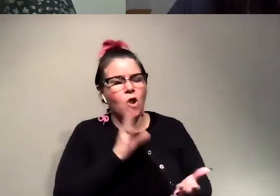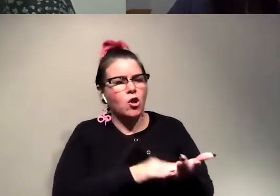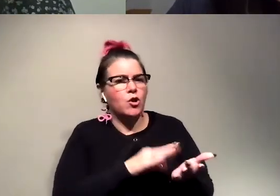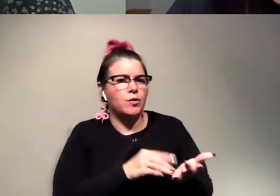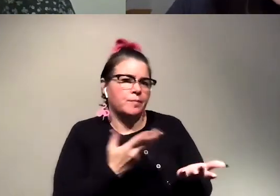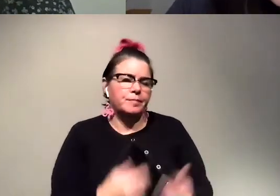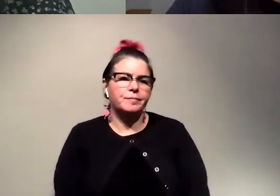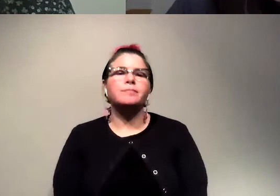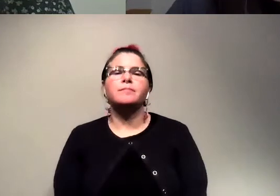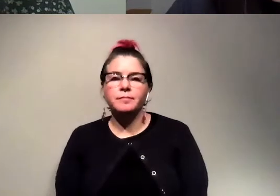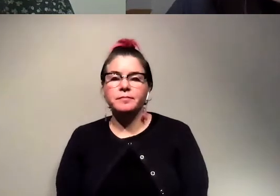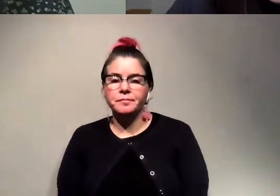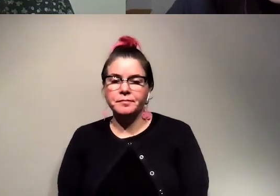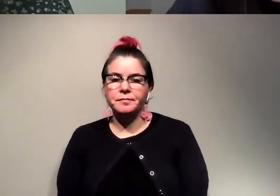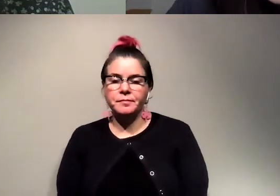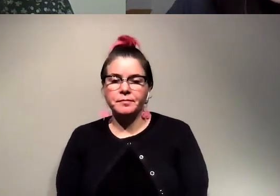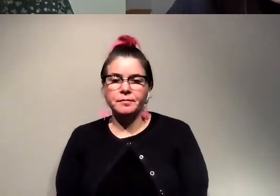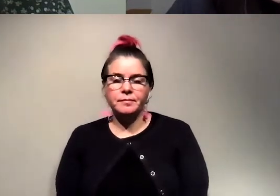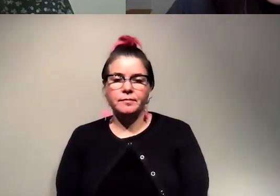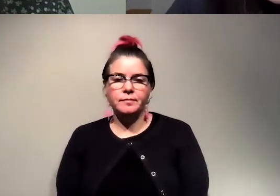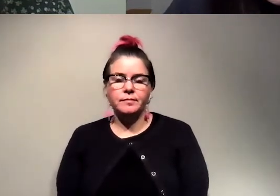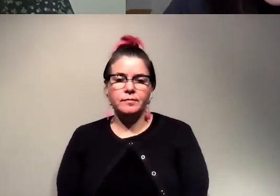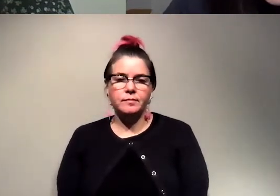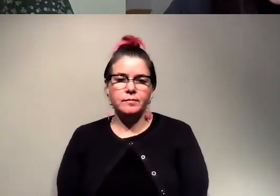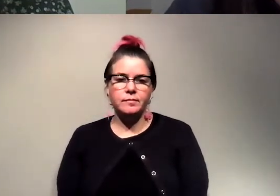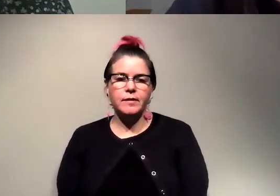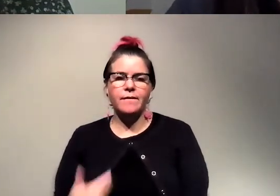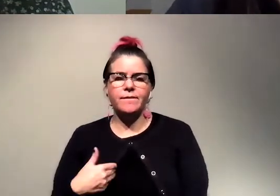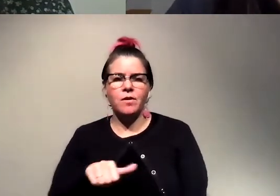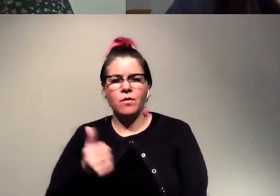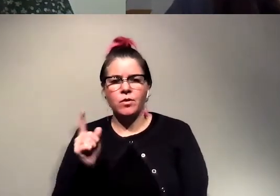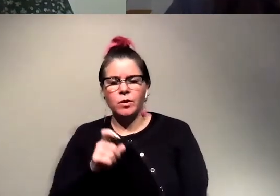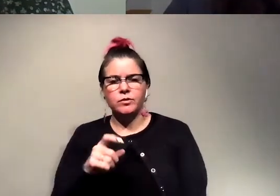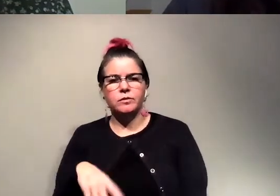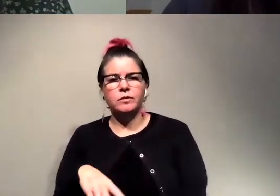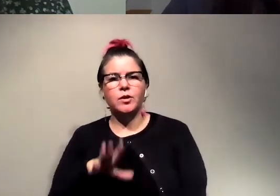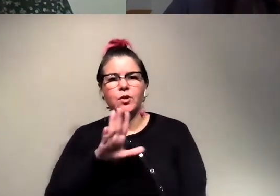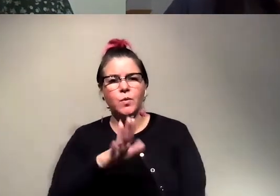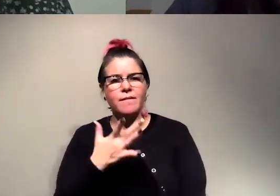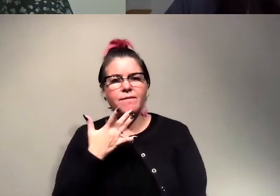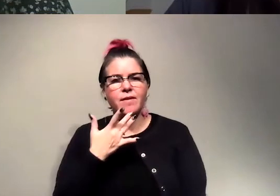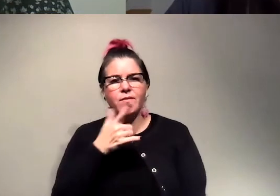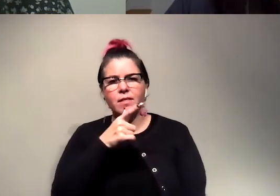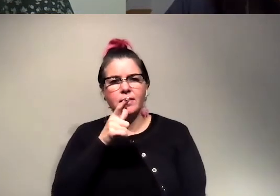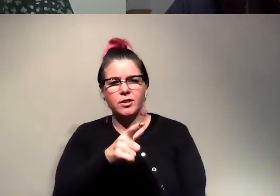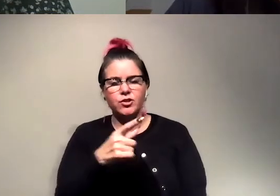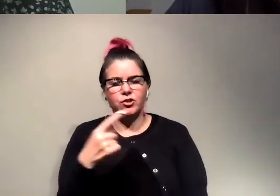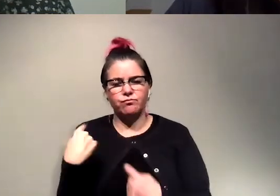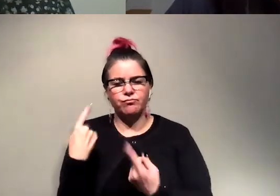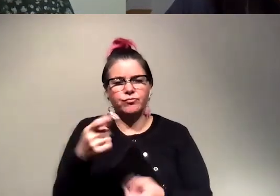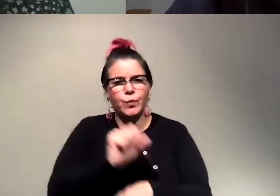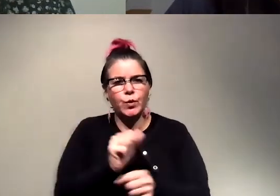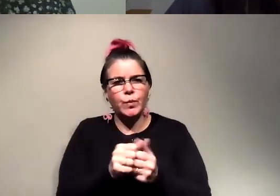For sure. Let's see. So we've got another question. What is your favorite lizard that you've ever worked with?